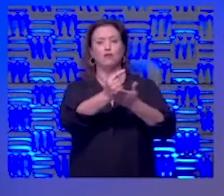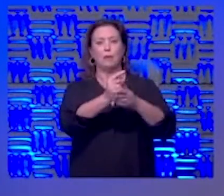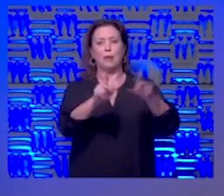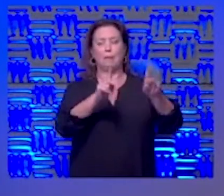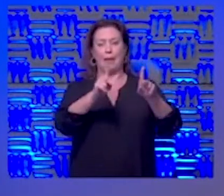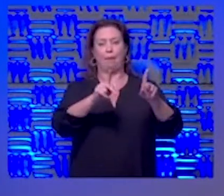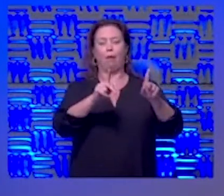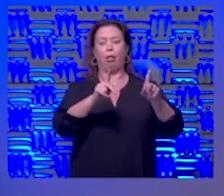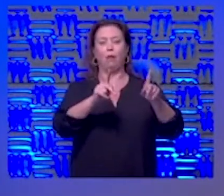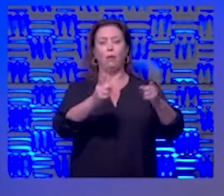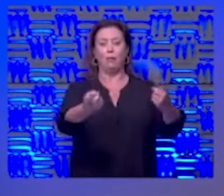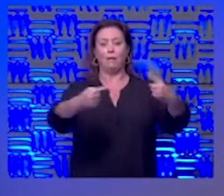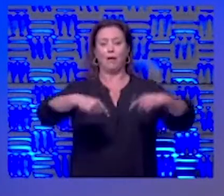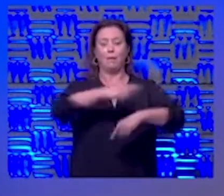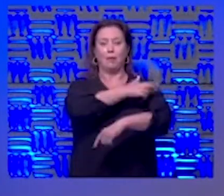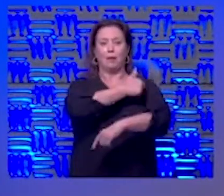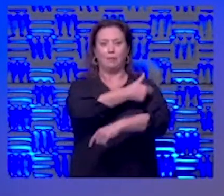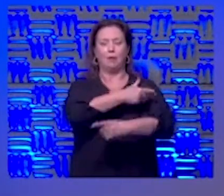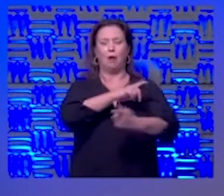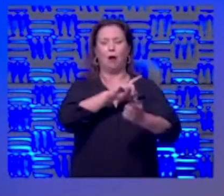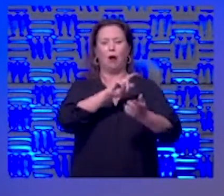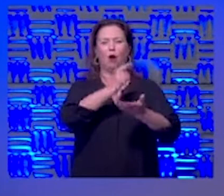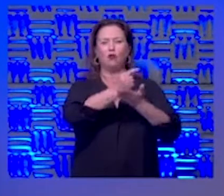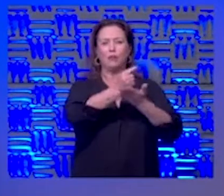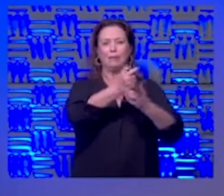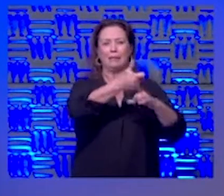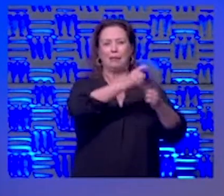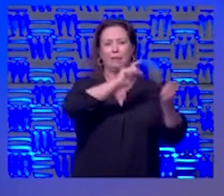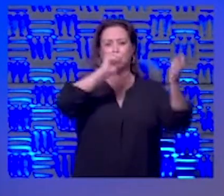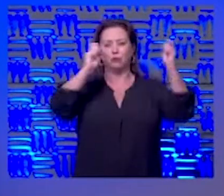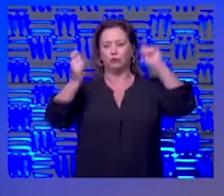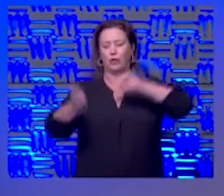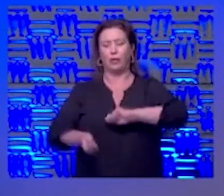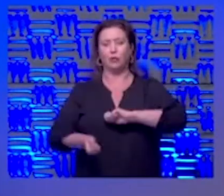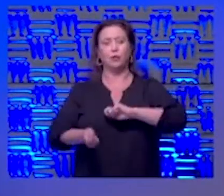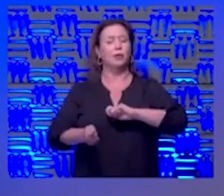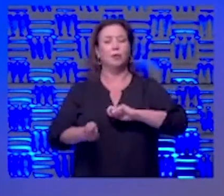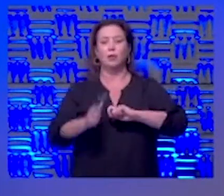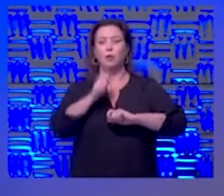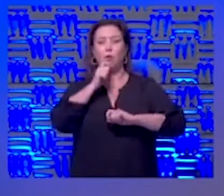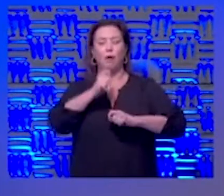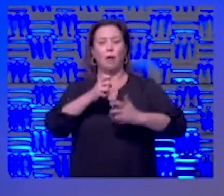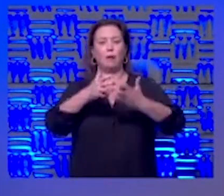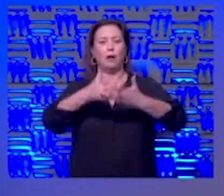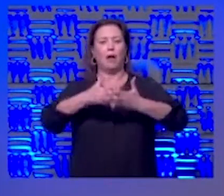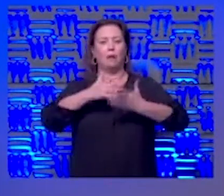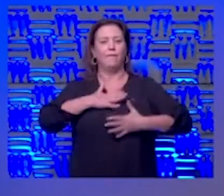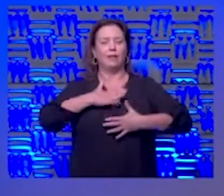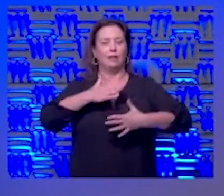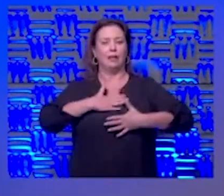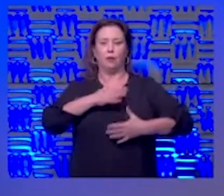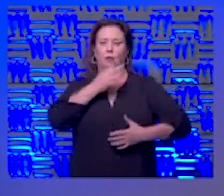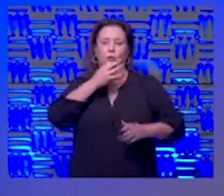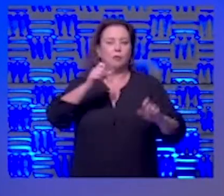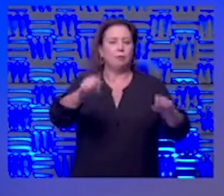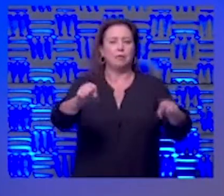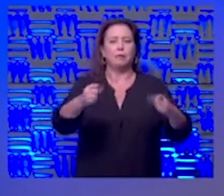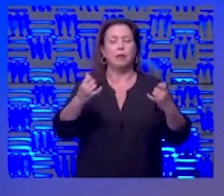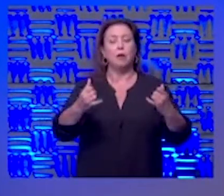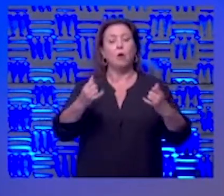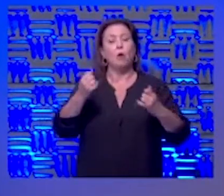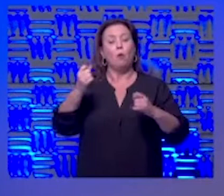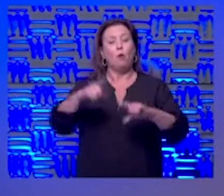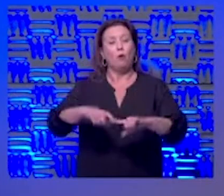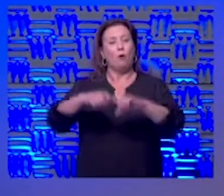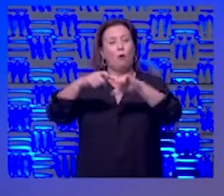have evolved our treatment modalities. We aren't putting people on the ventilator as soon as possible. We are holding